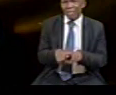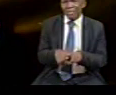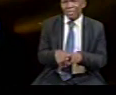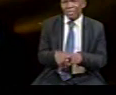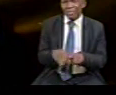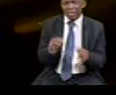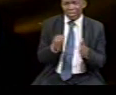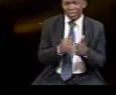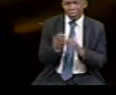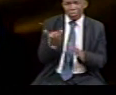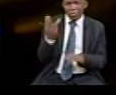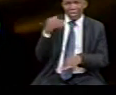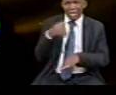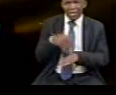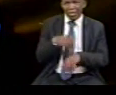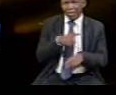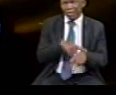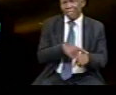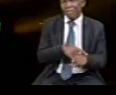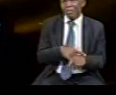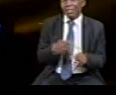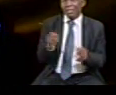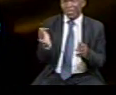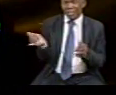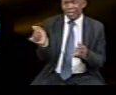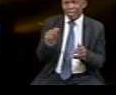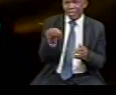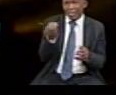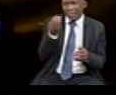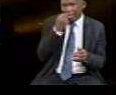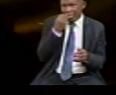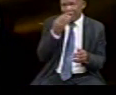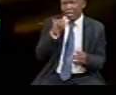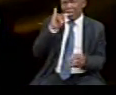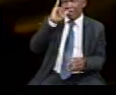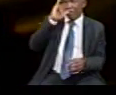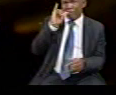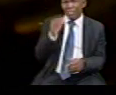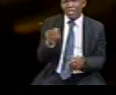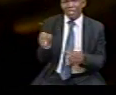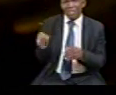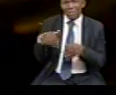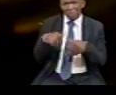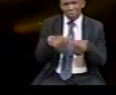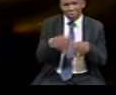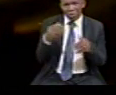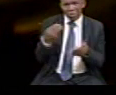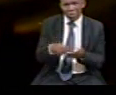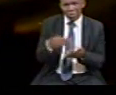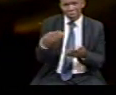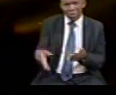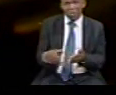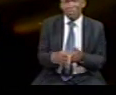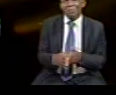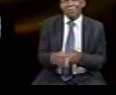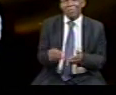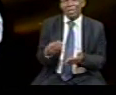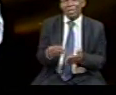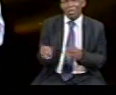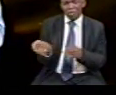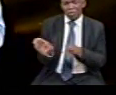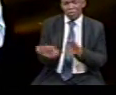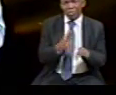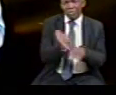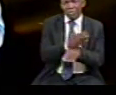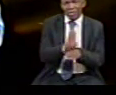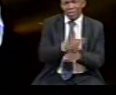it was in the day of Lot, they did eat and drank. They bought, they sold, that is, they did business. They traveled from nation to nation, doing business,